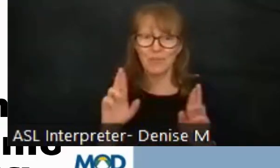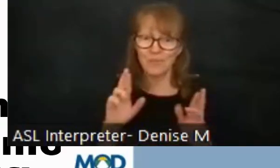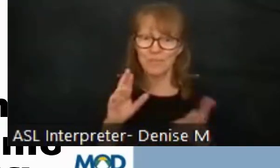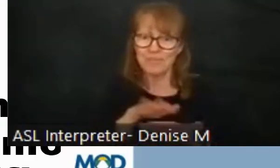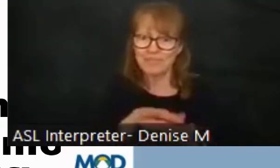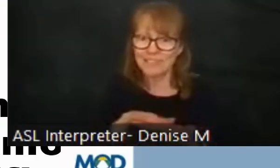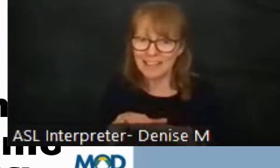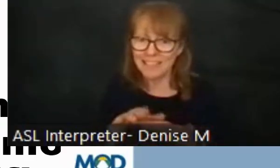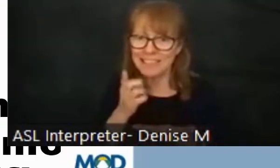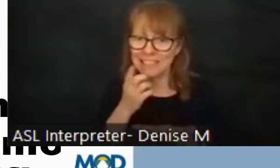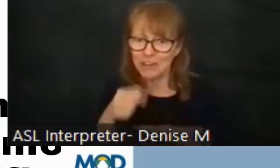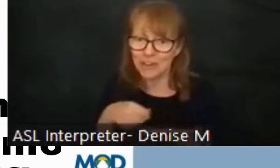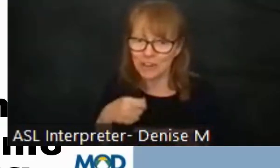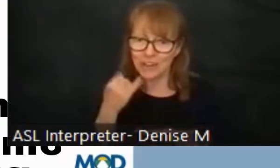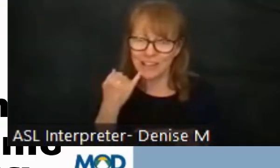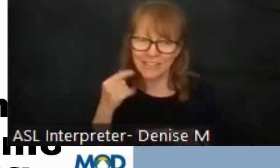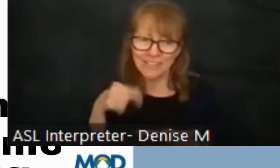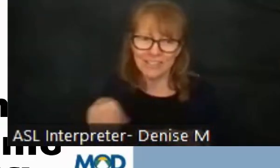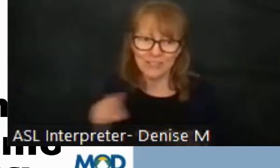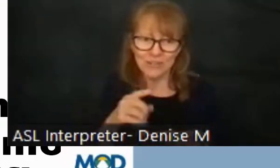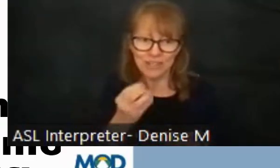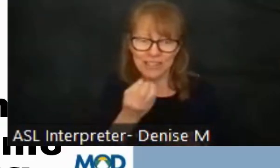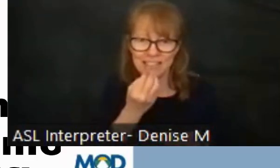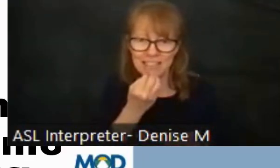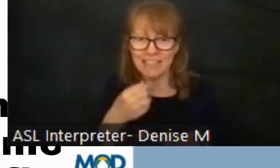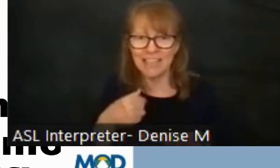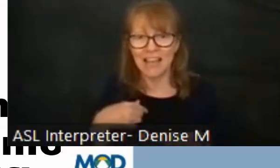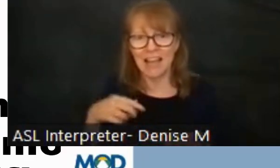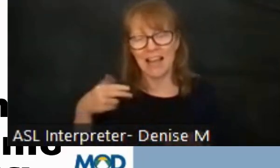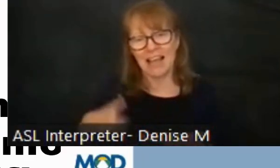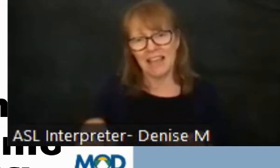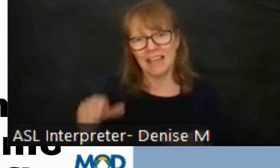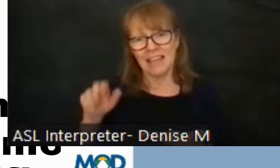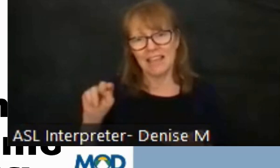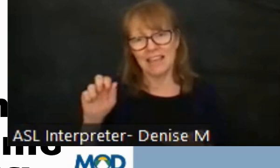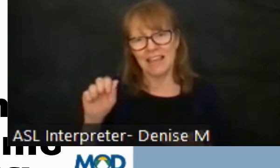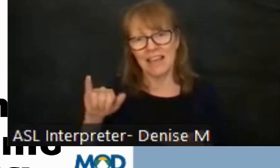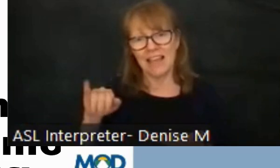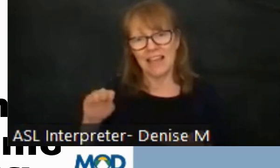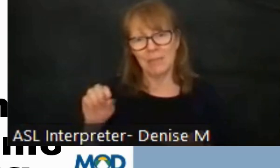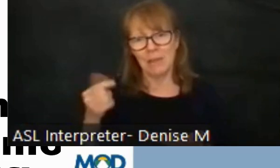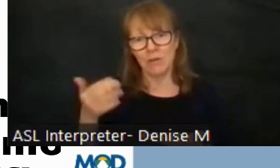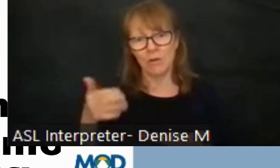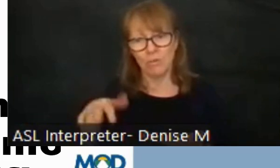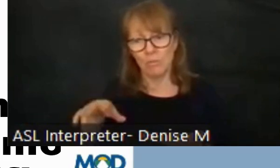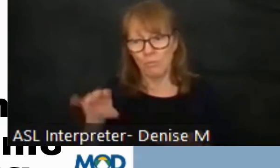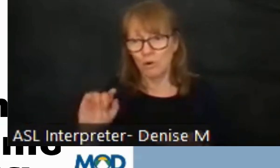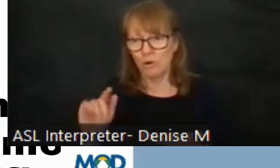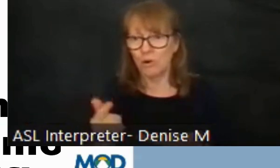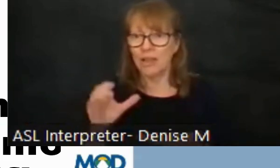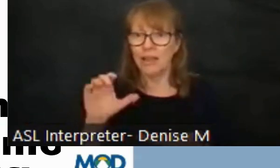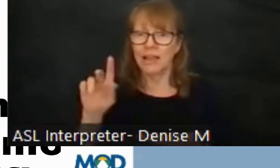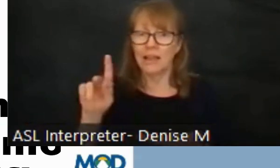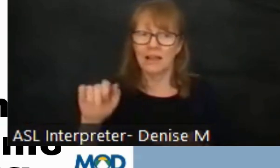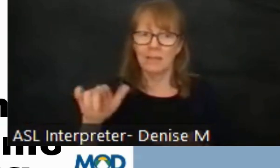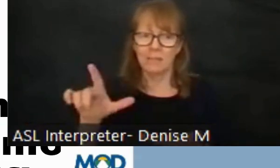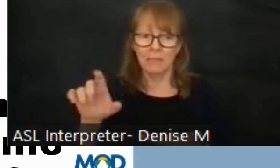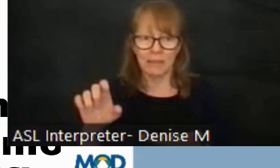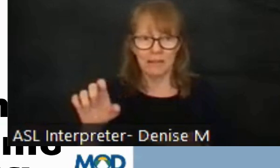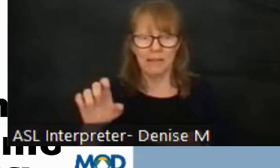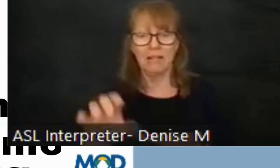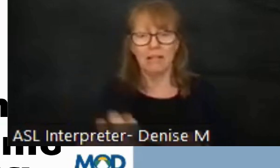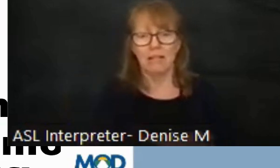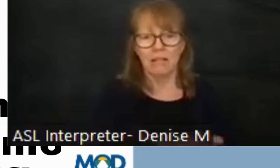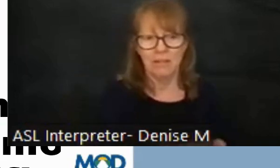My name is Naomi Goldberg, and I'm joined today by my colleagues Camille Karabayich and Suzanne Agerbach, and we're from the Disability